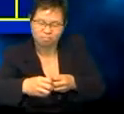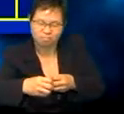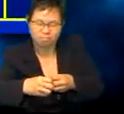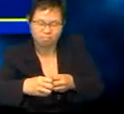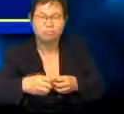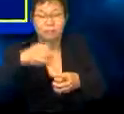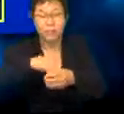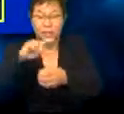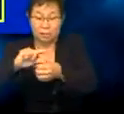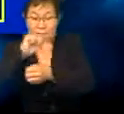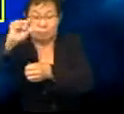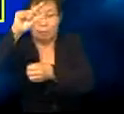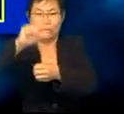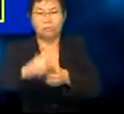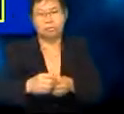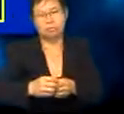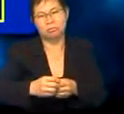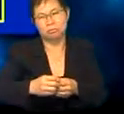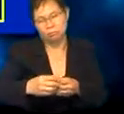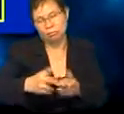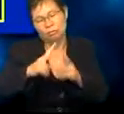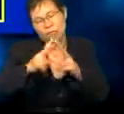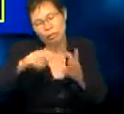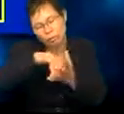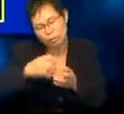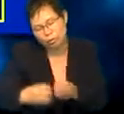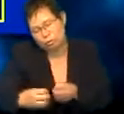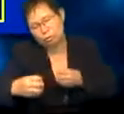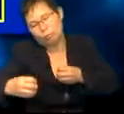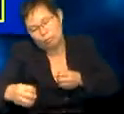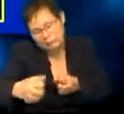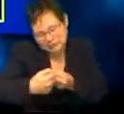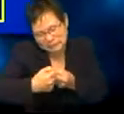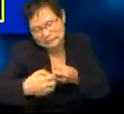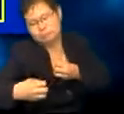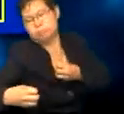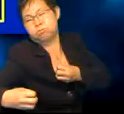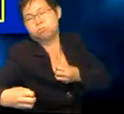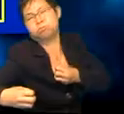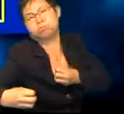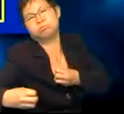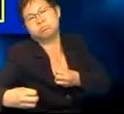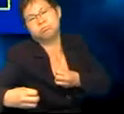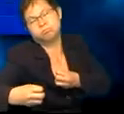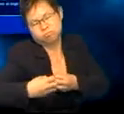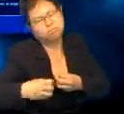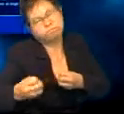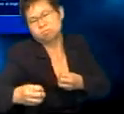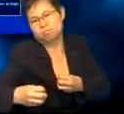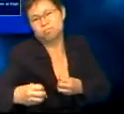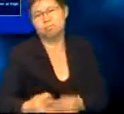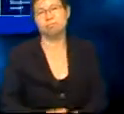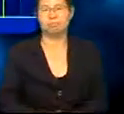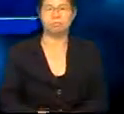strong. In gases, the forces of attraction between particles are almost negligible.